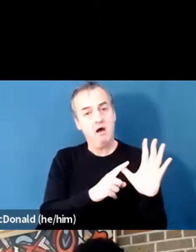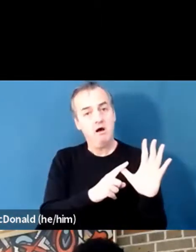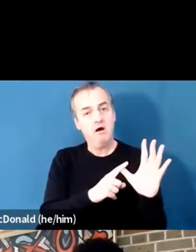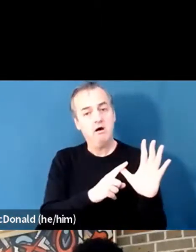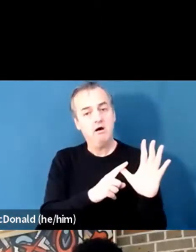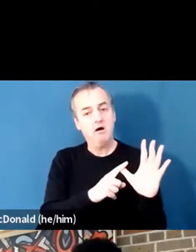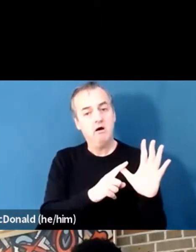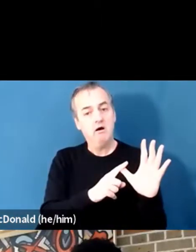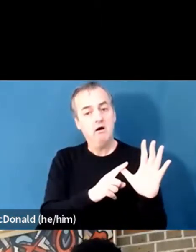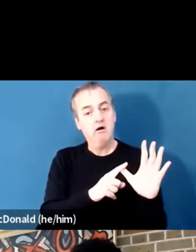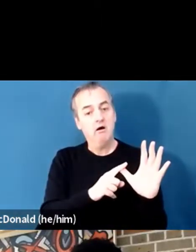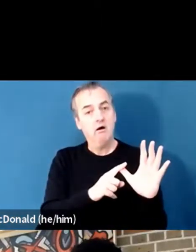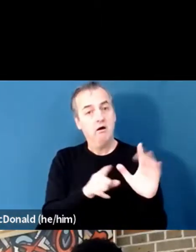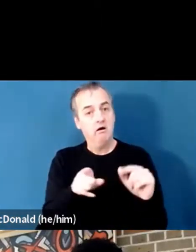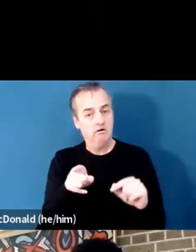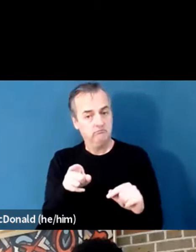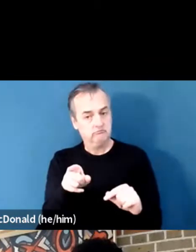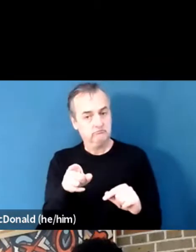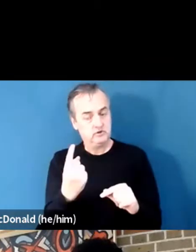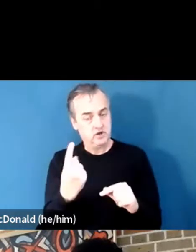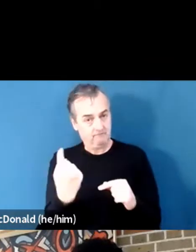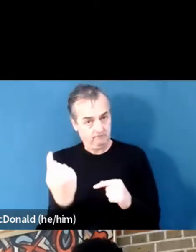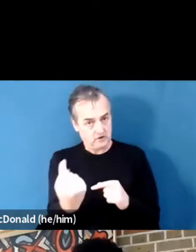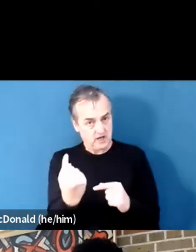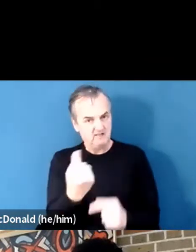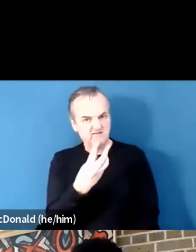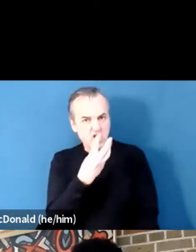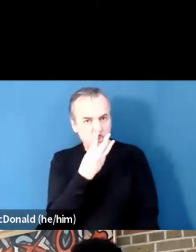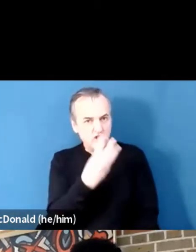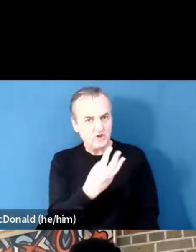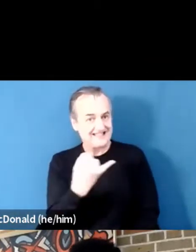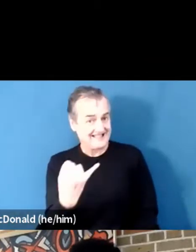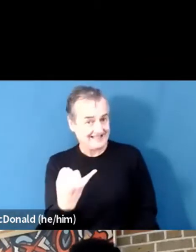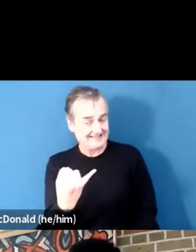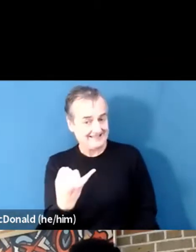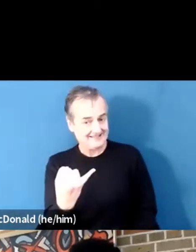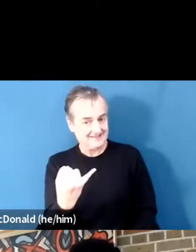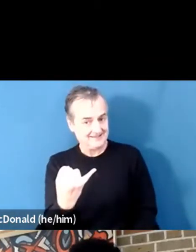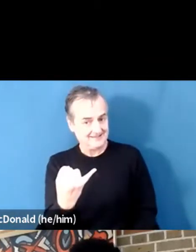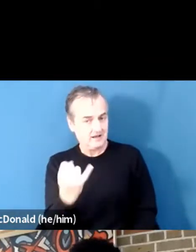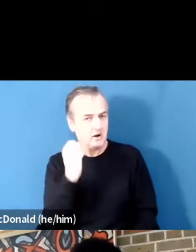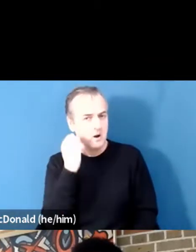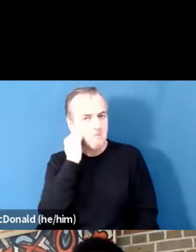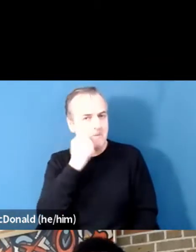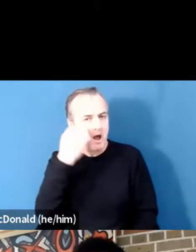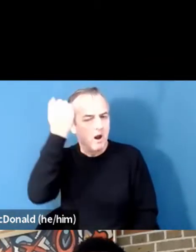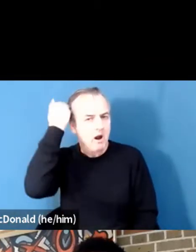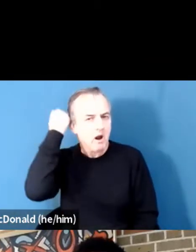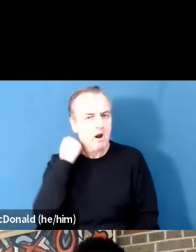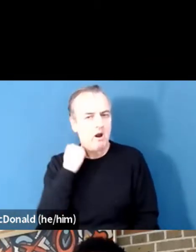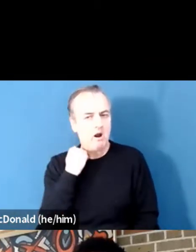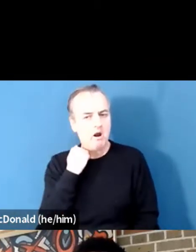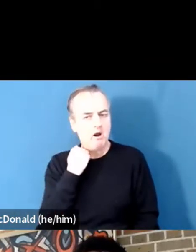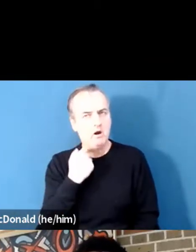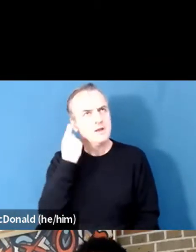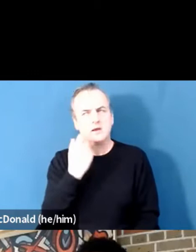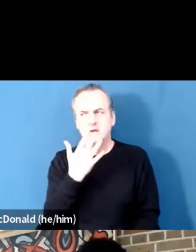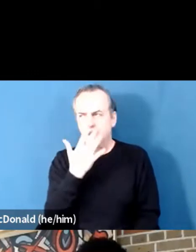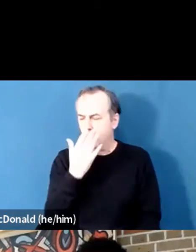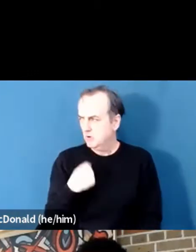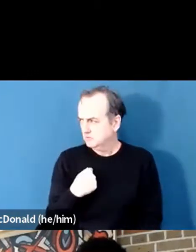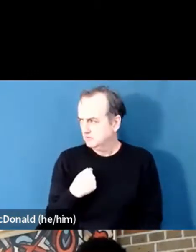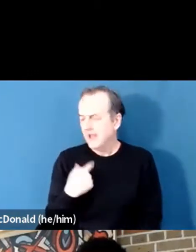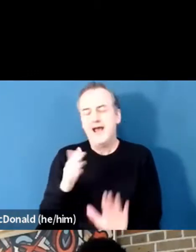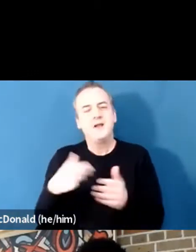Hello, I'm Ella. I am 36. I think then, that's horrible. I'm